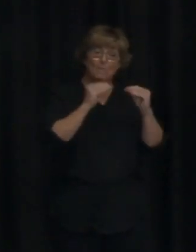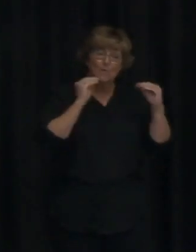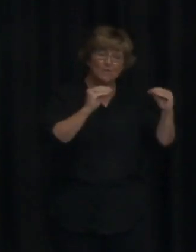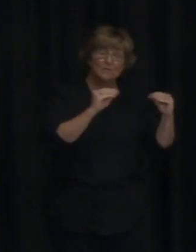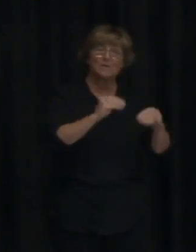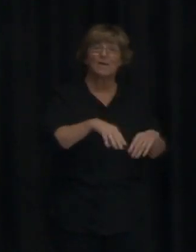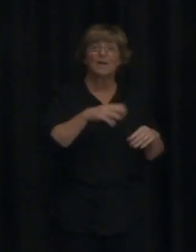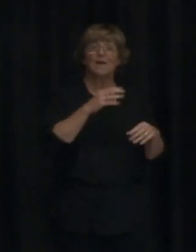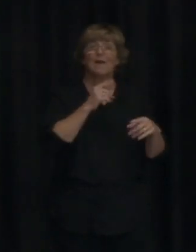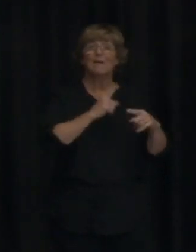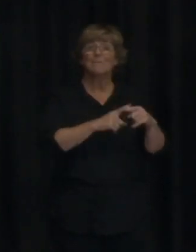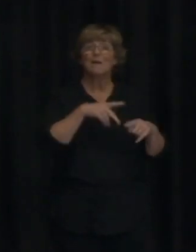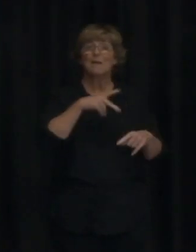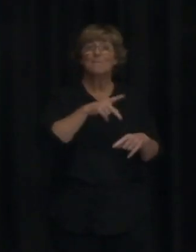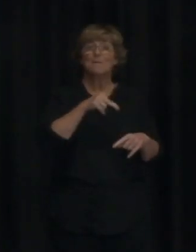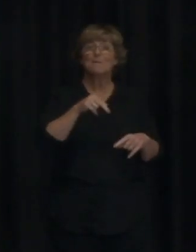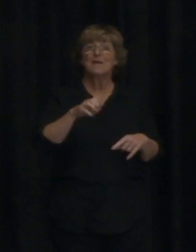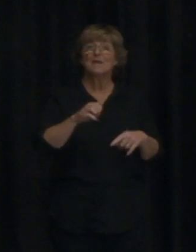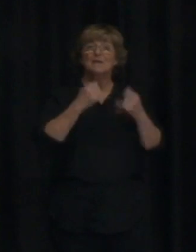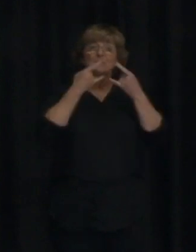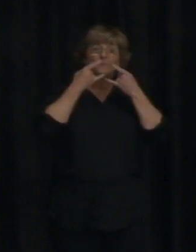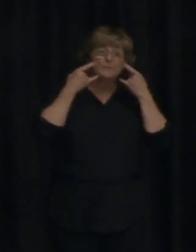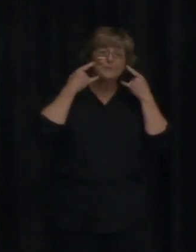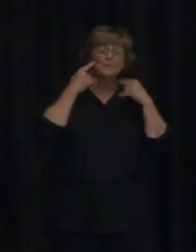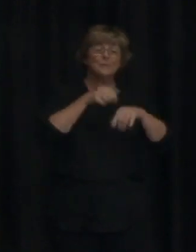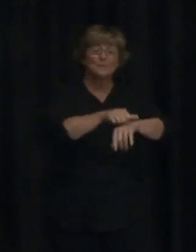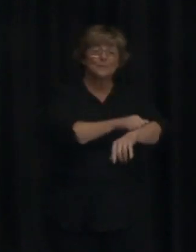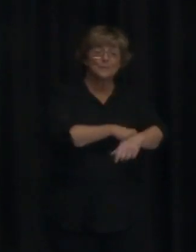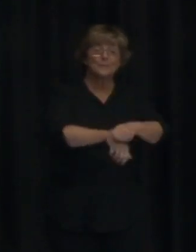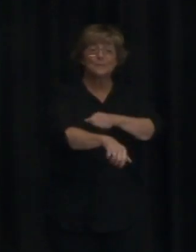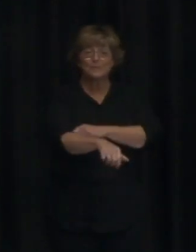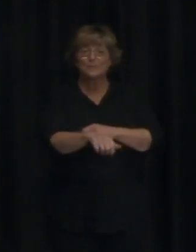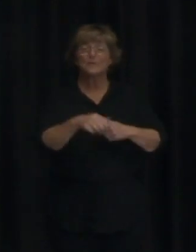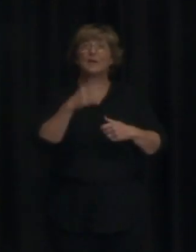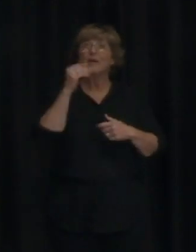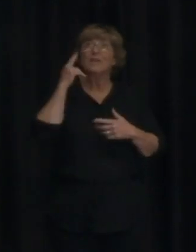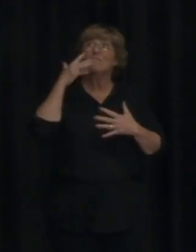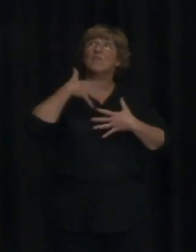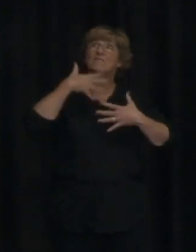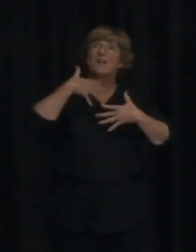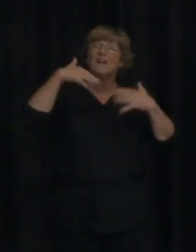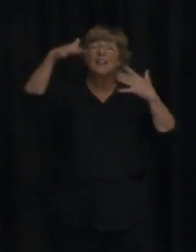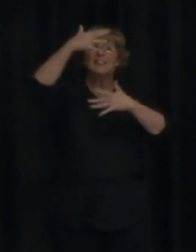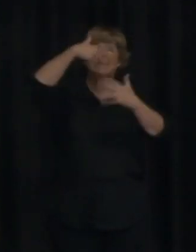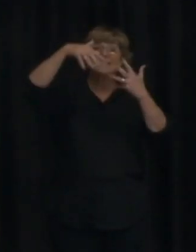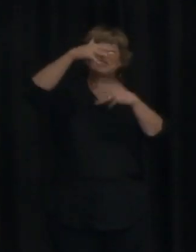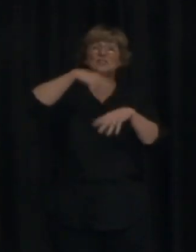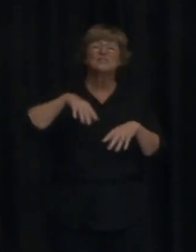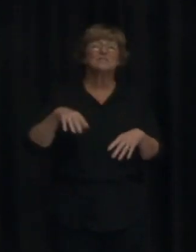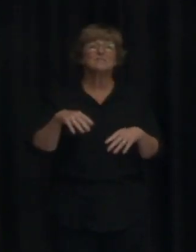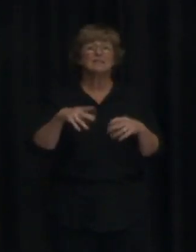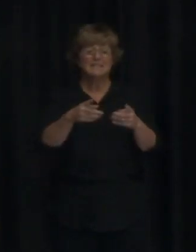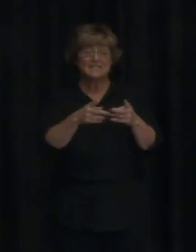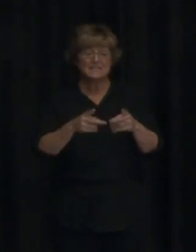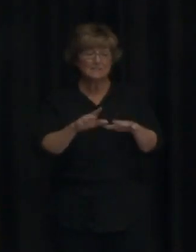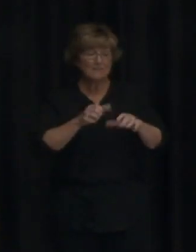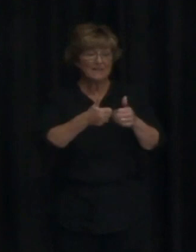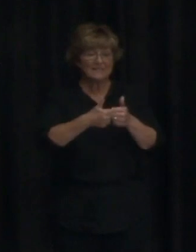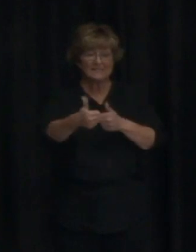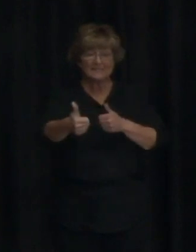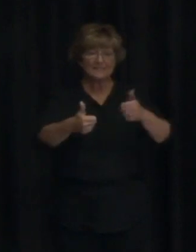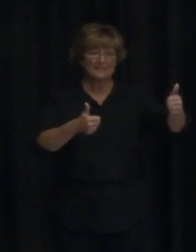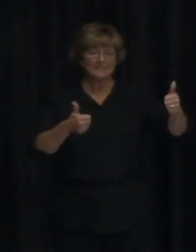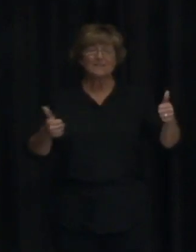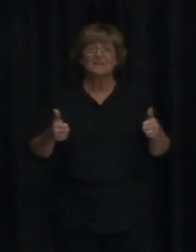though we have set aside 3 months of free PPE for ventilation, for spacing, for issues related to health and